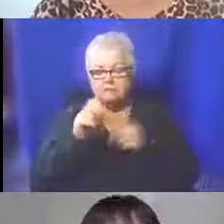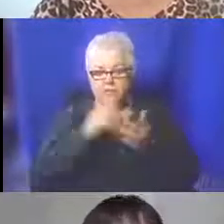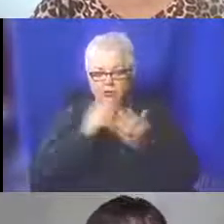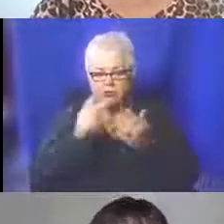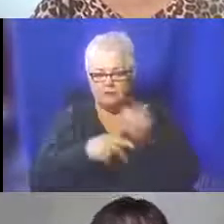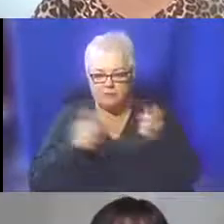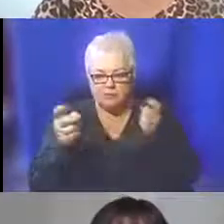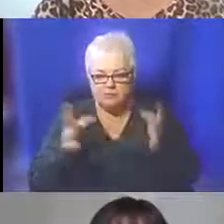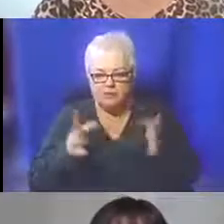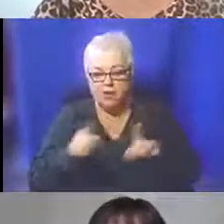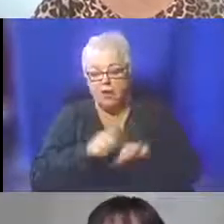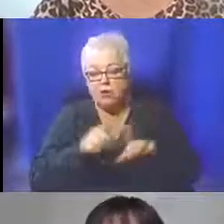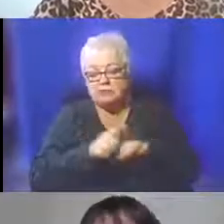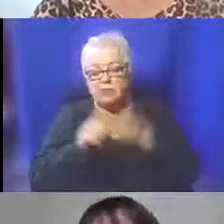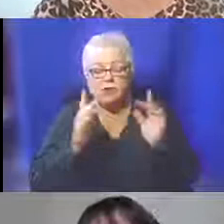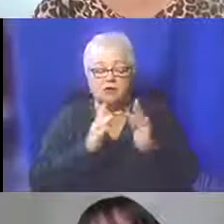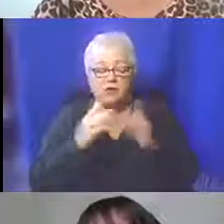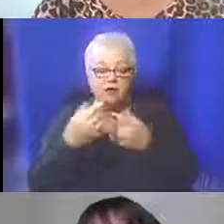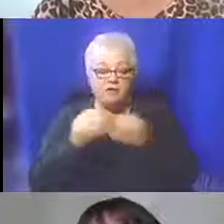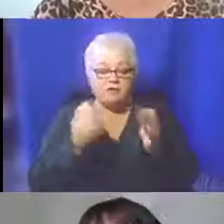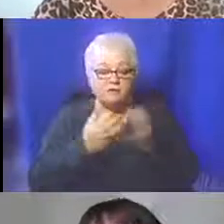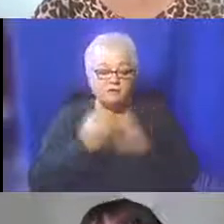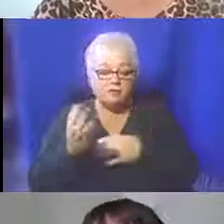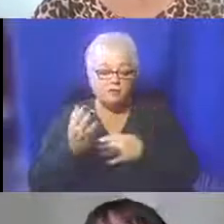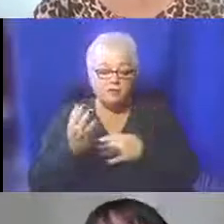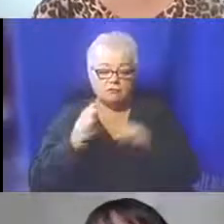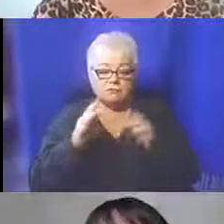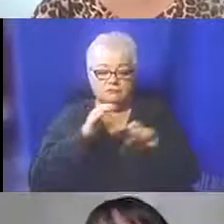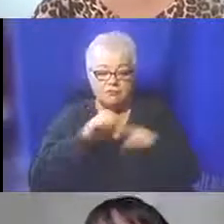And you can also contact our office by emailing